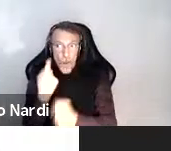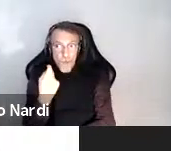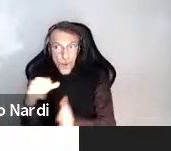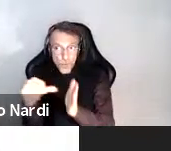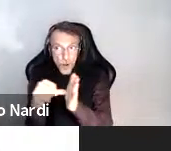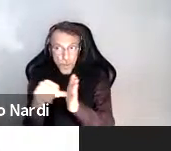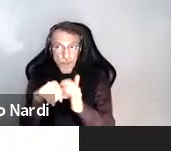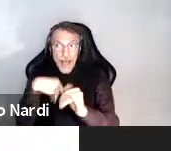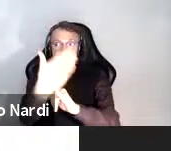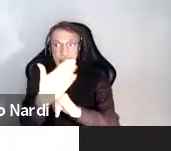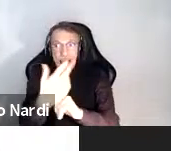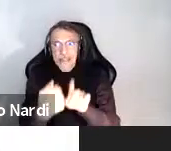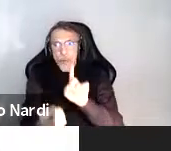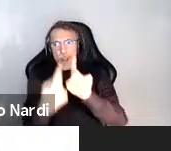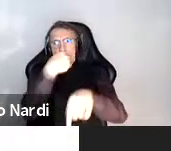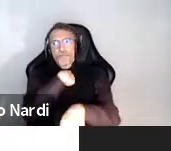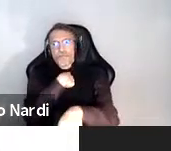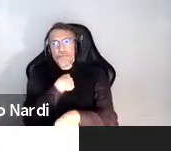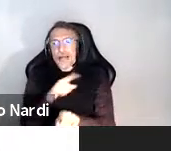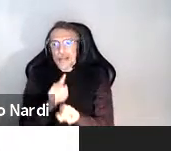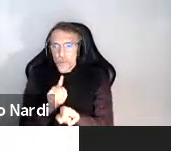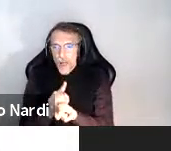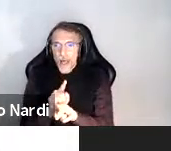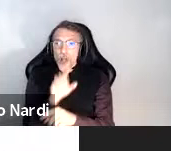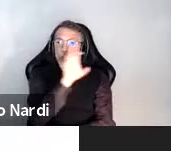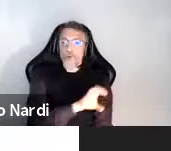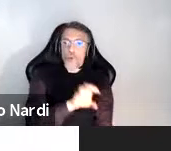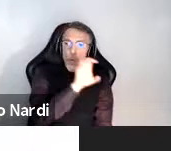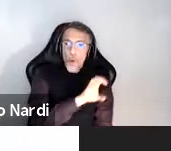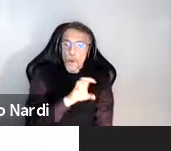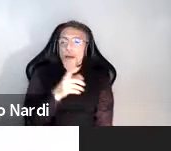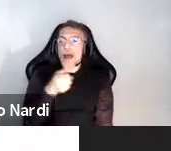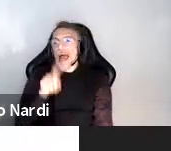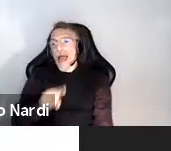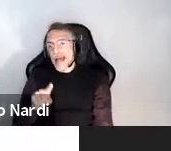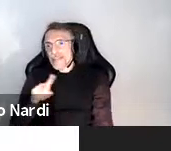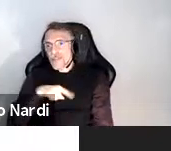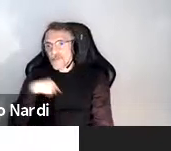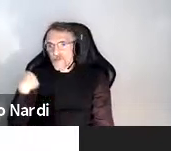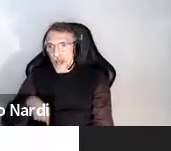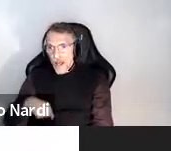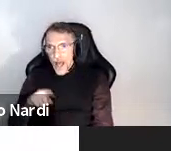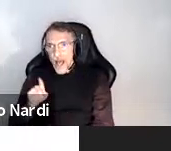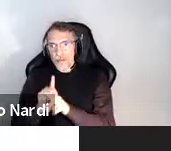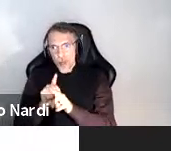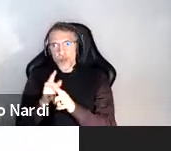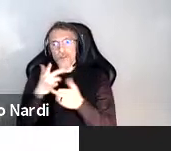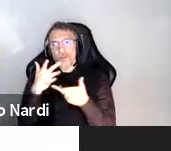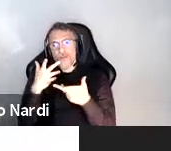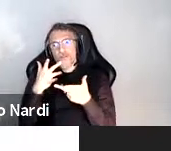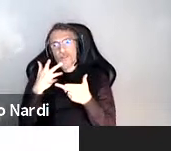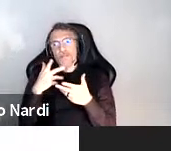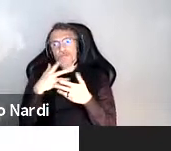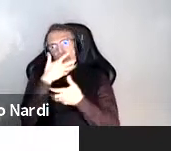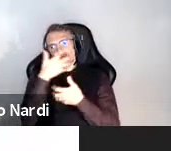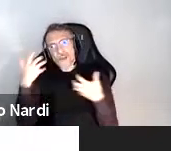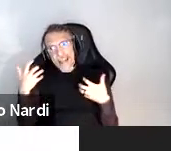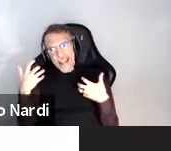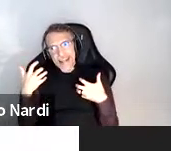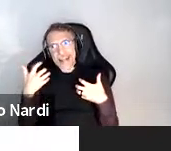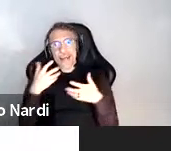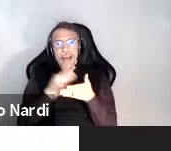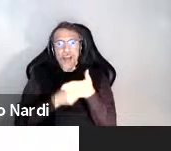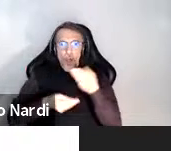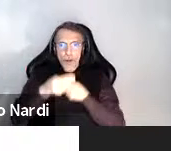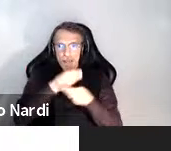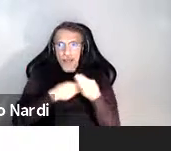that relate to Europe and China, which had a lot of strain, again, on the economies of the West